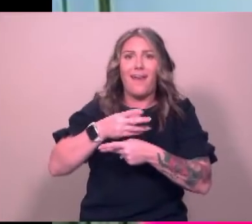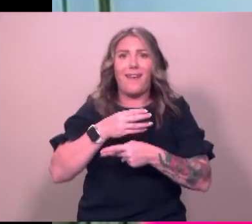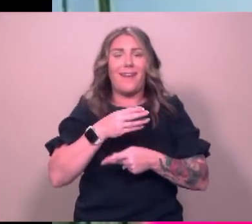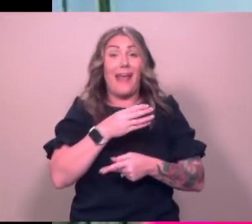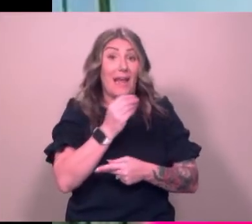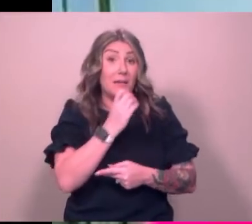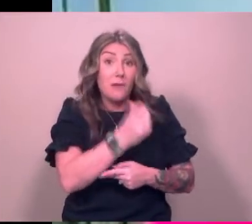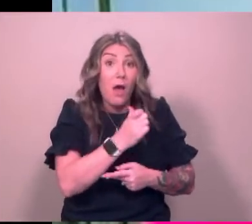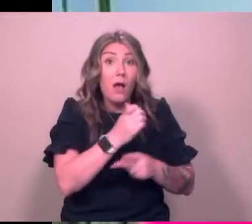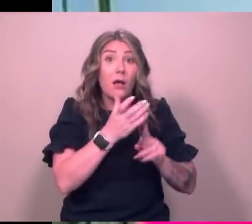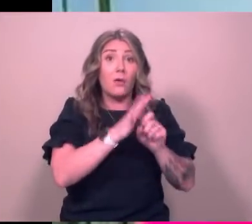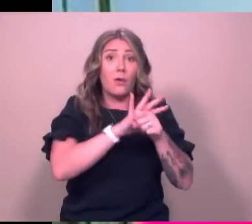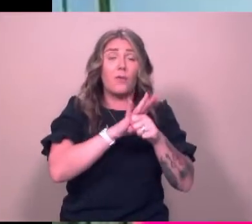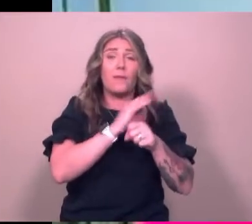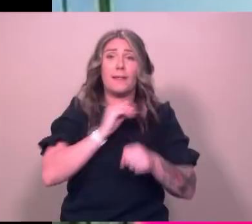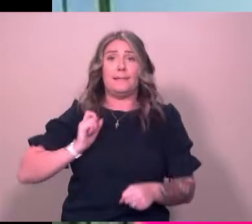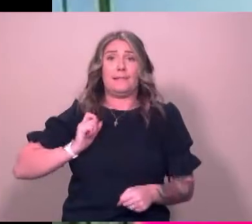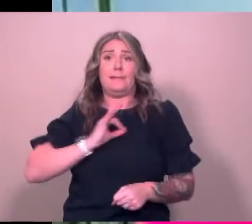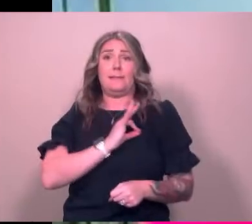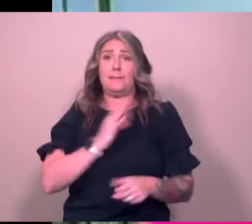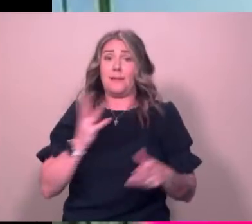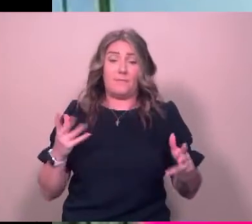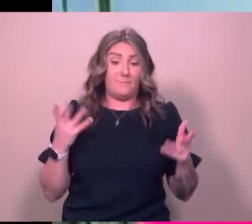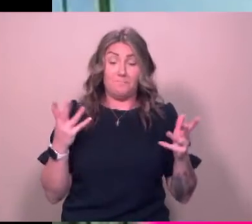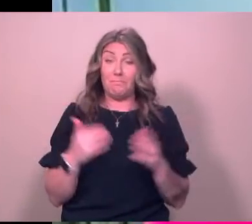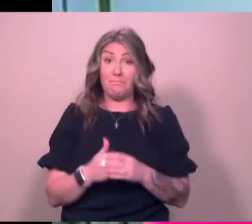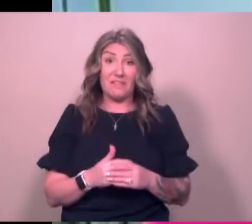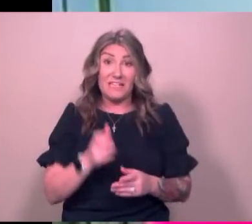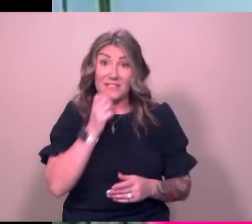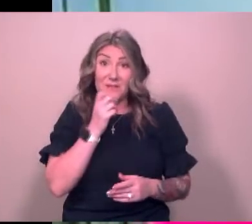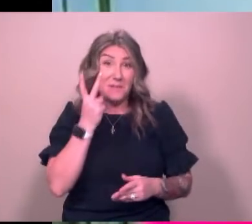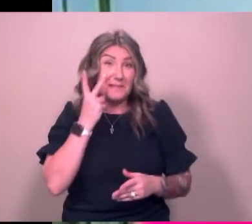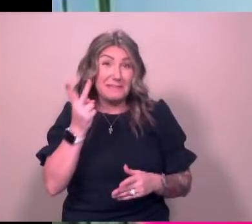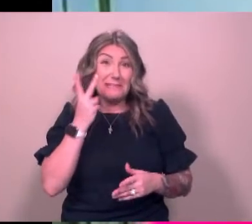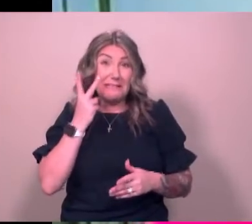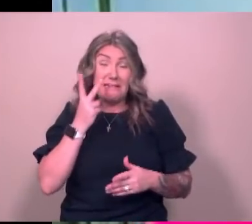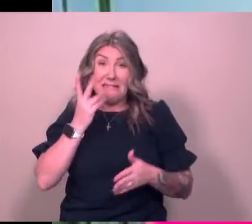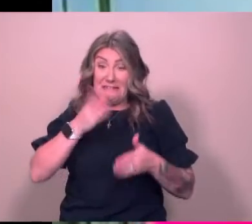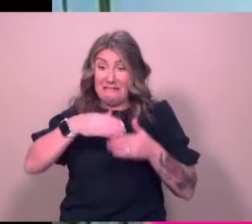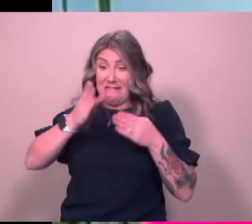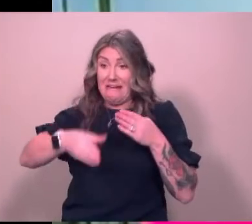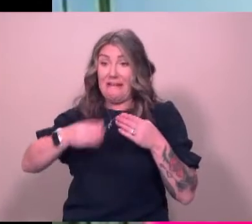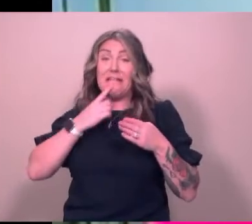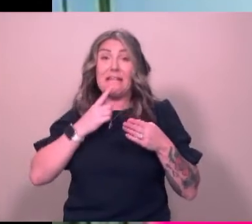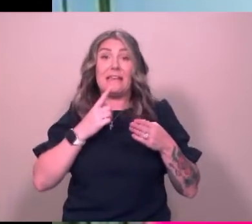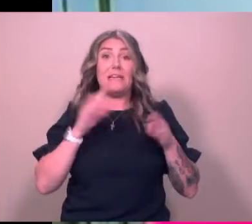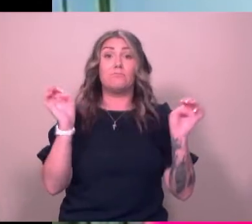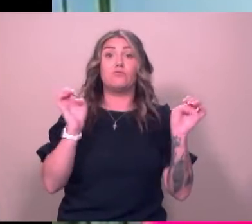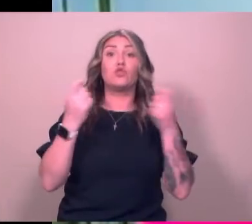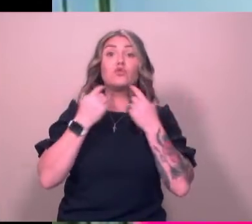And staffing, I don't really see an end in sight. I think an emergency declaration in both